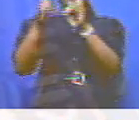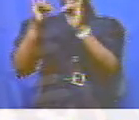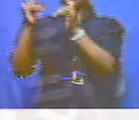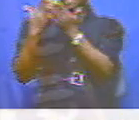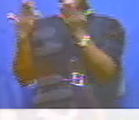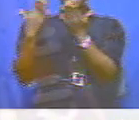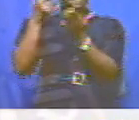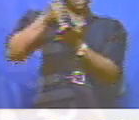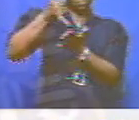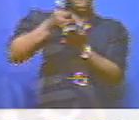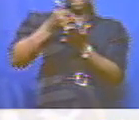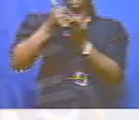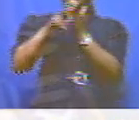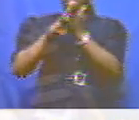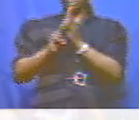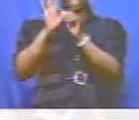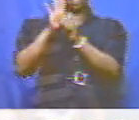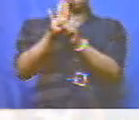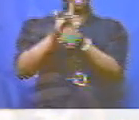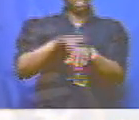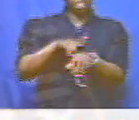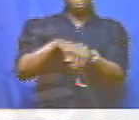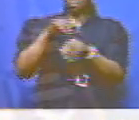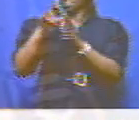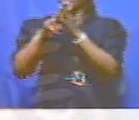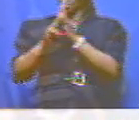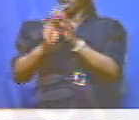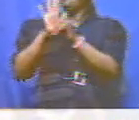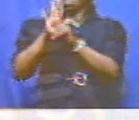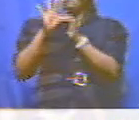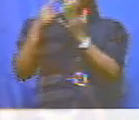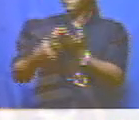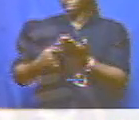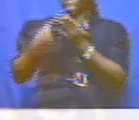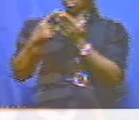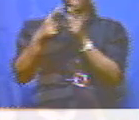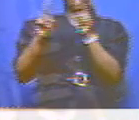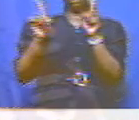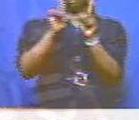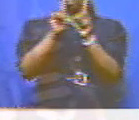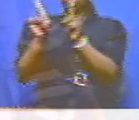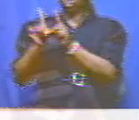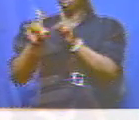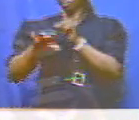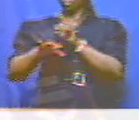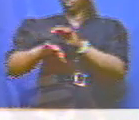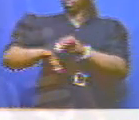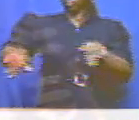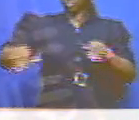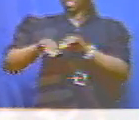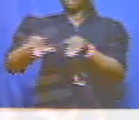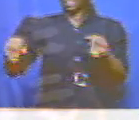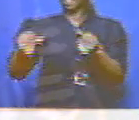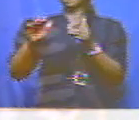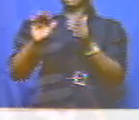perspective requires a bit of time, requires a bit of discussion. But also the swimming fraternity itself has been very, very divided.